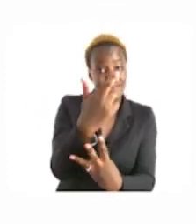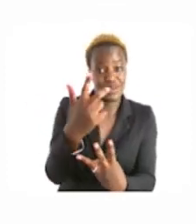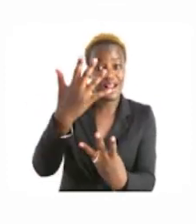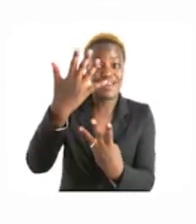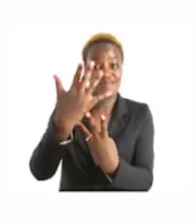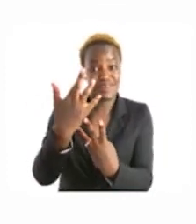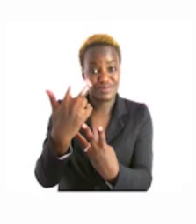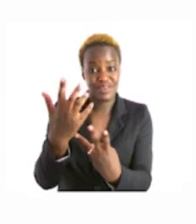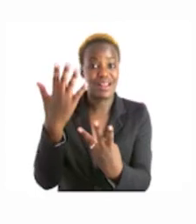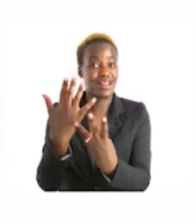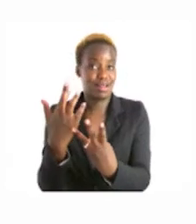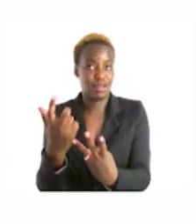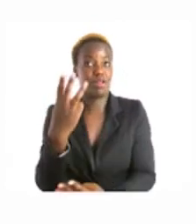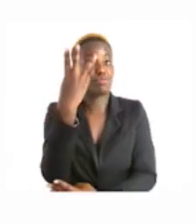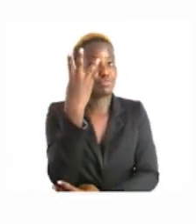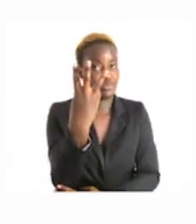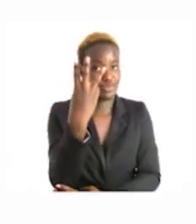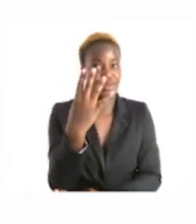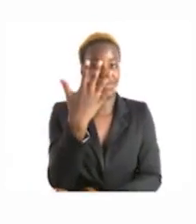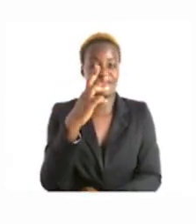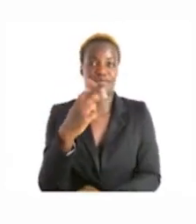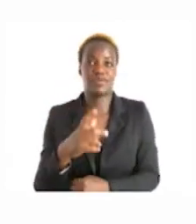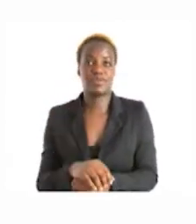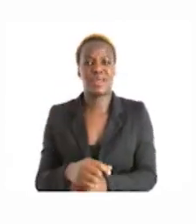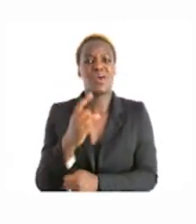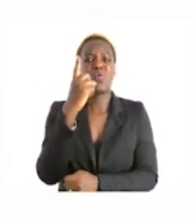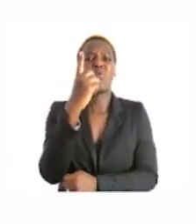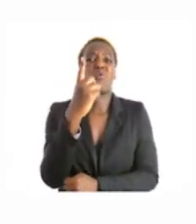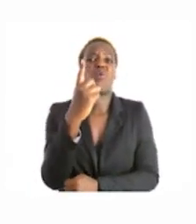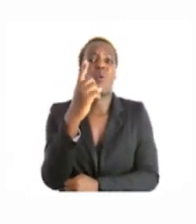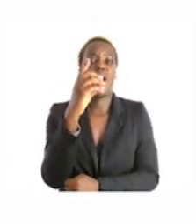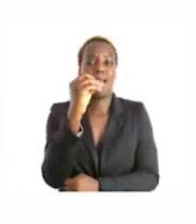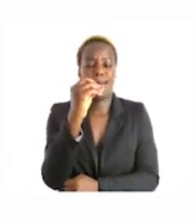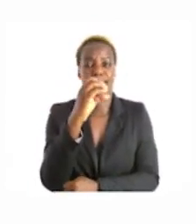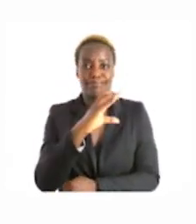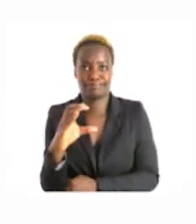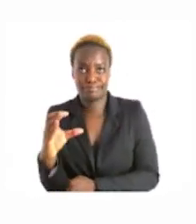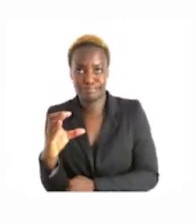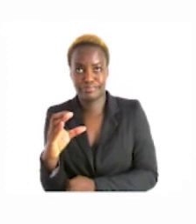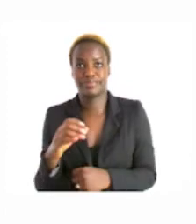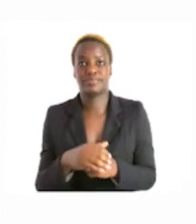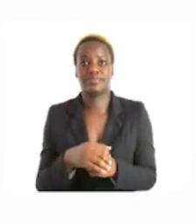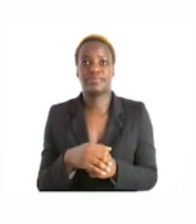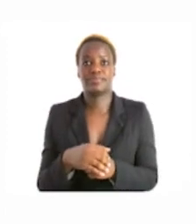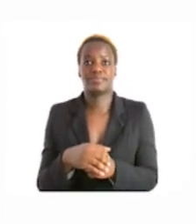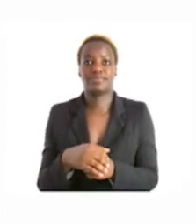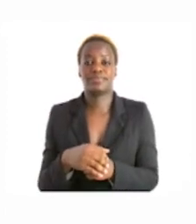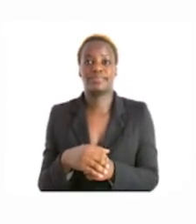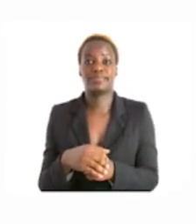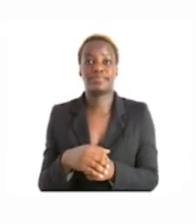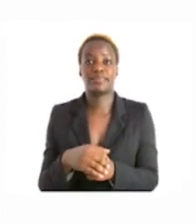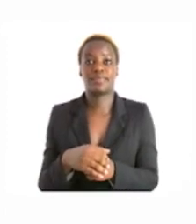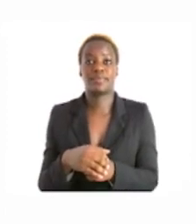$5, okay? And a 10 cent. What do? Whenever you see a 5, you can also or